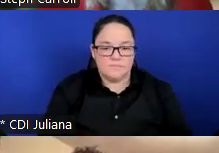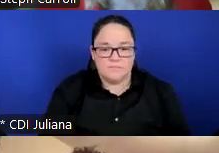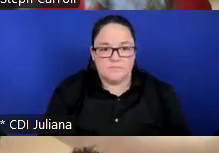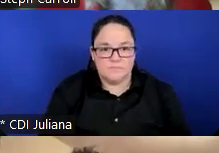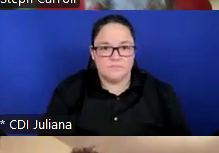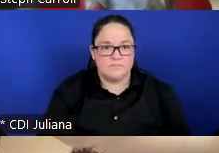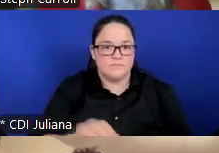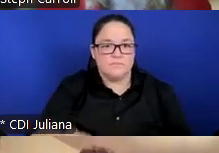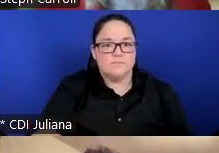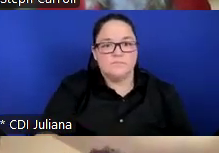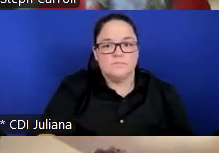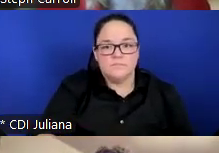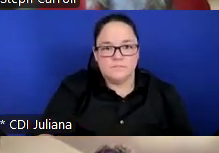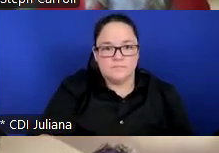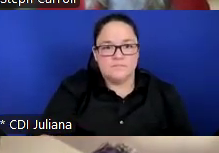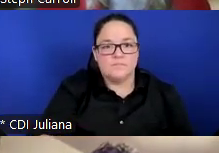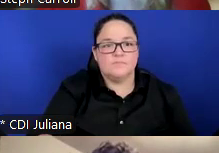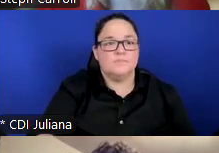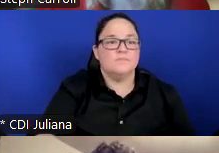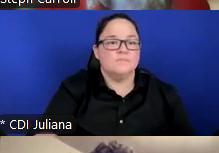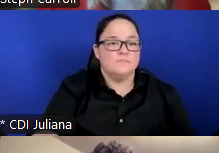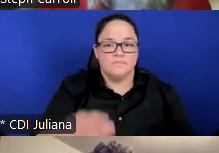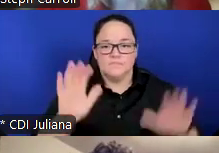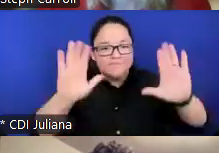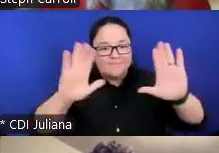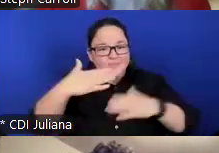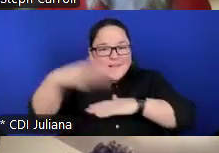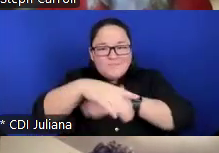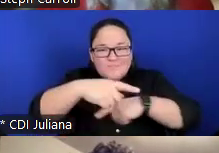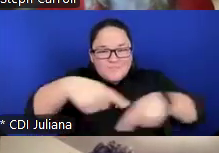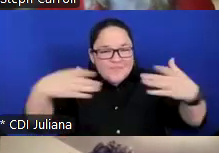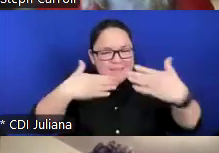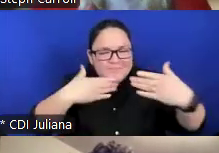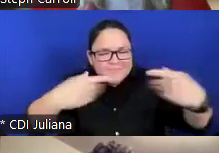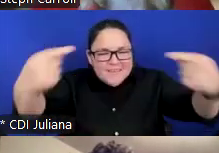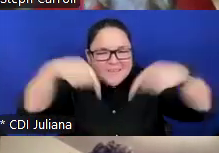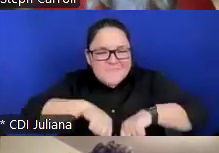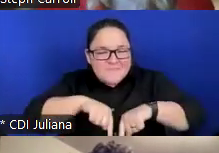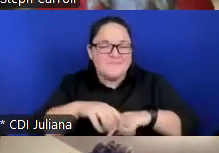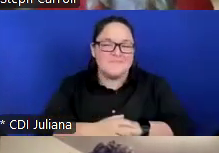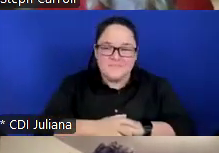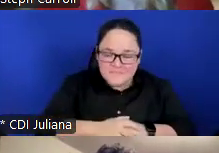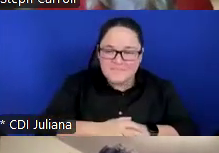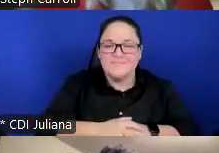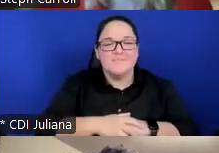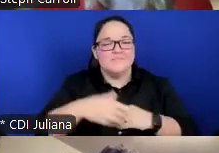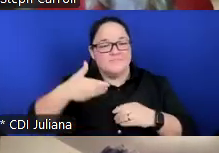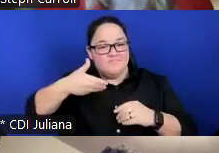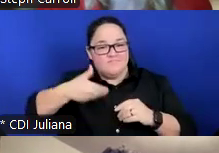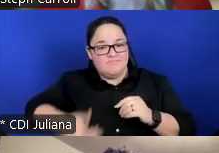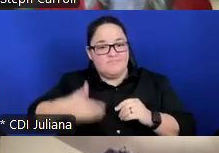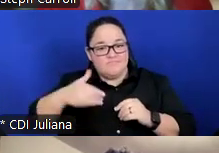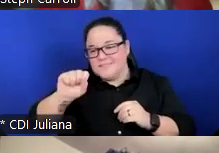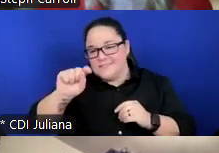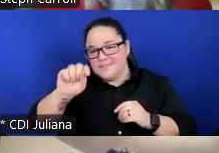Good afternoon, everybody, and thank you very much for attending. My name's Steph Carroll. You will first